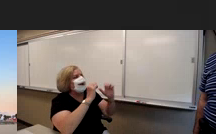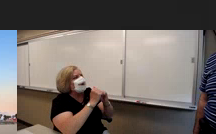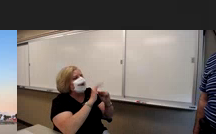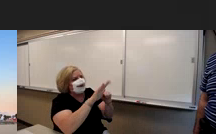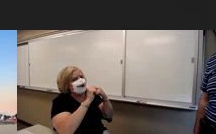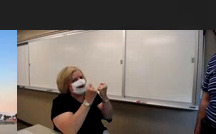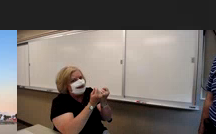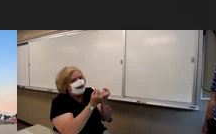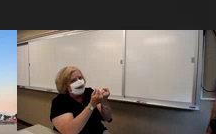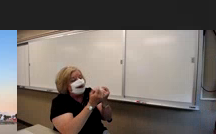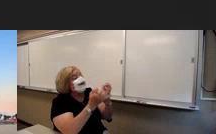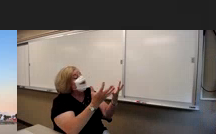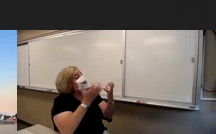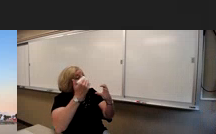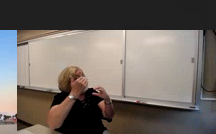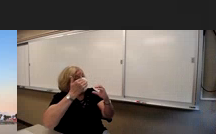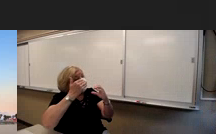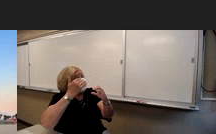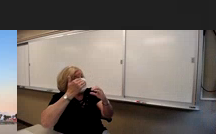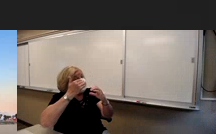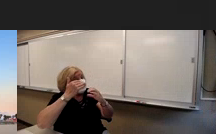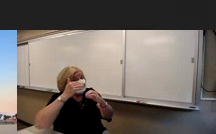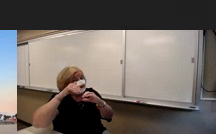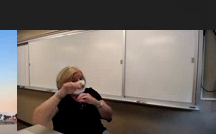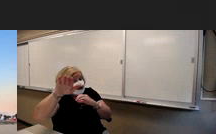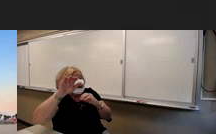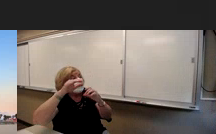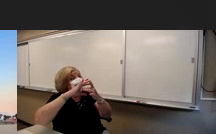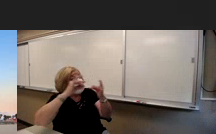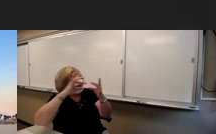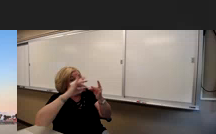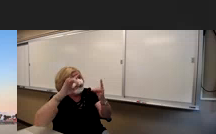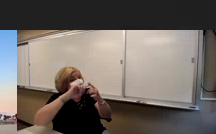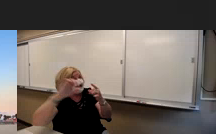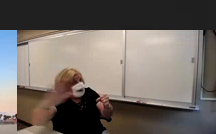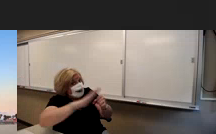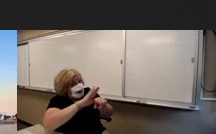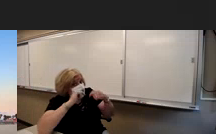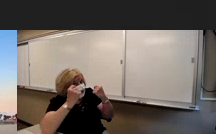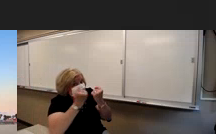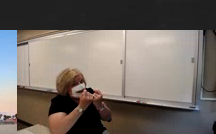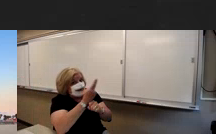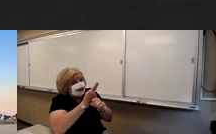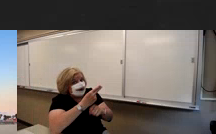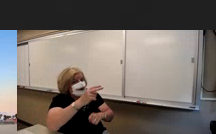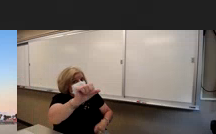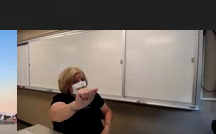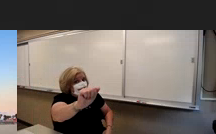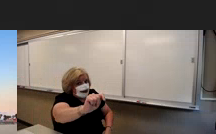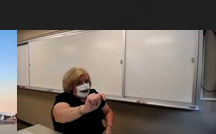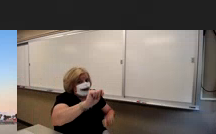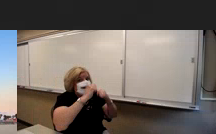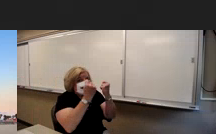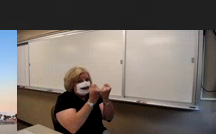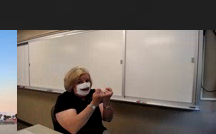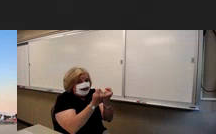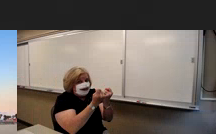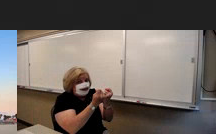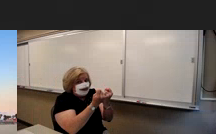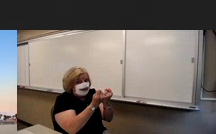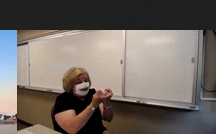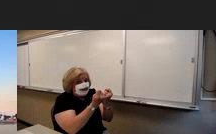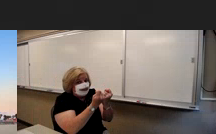you wanted to send a message to the entire team, you would use the @team symbol.